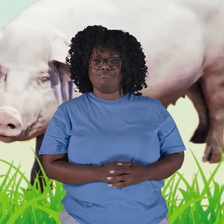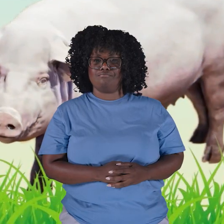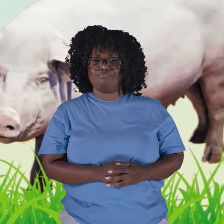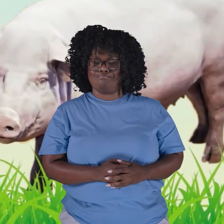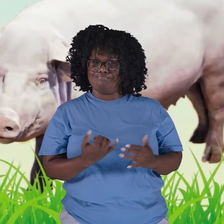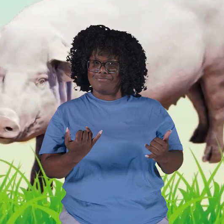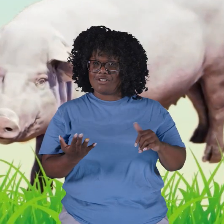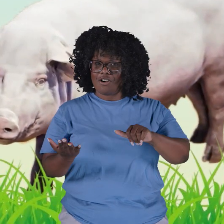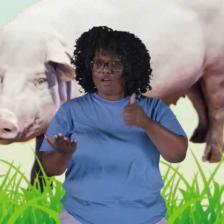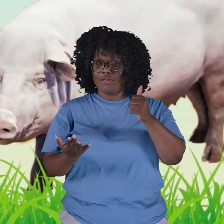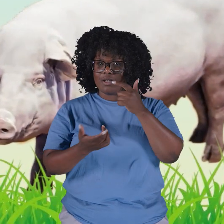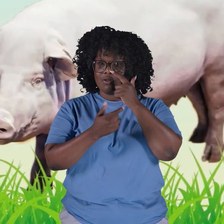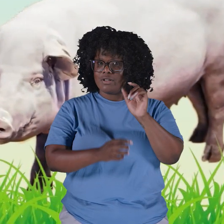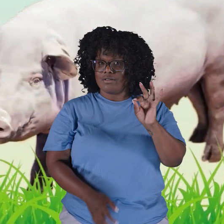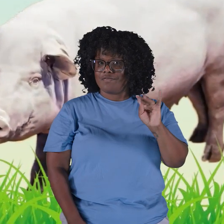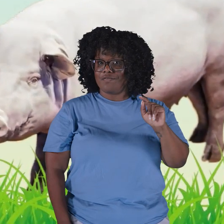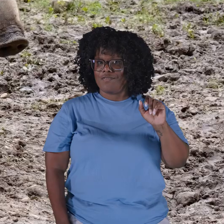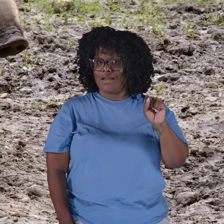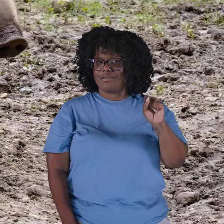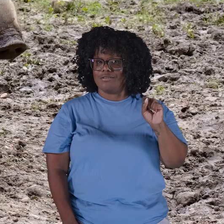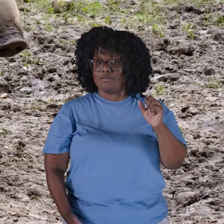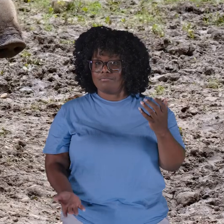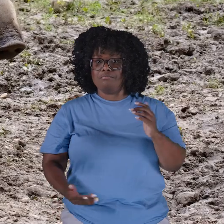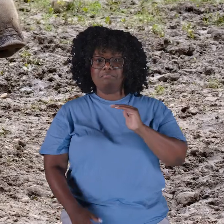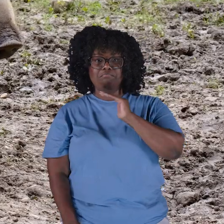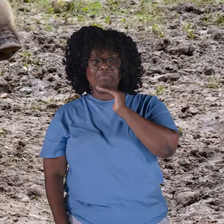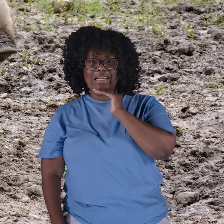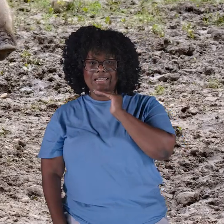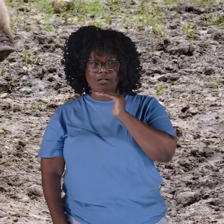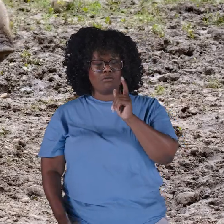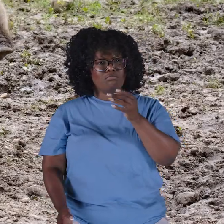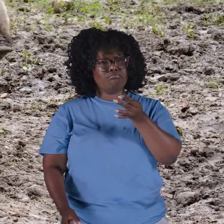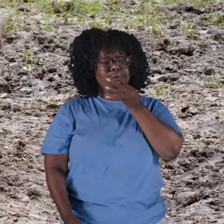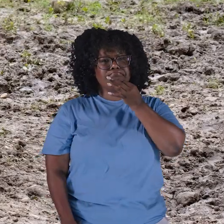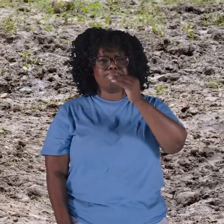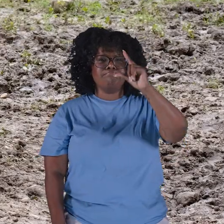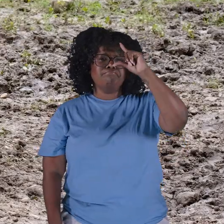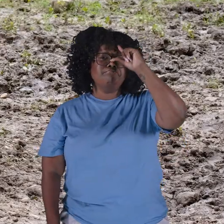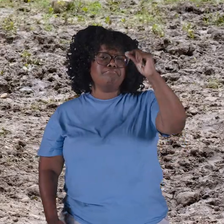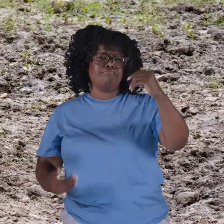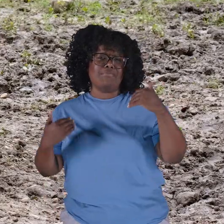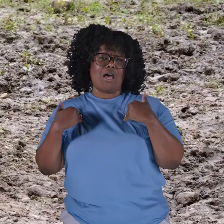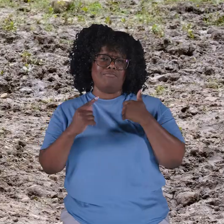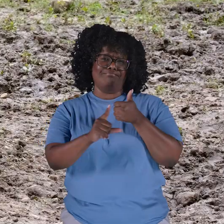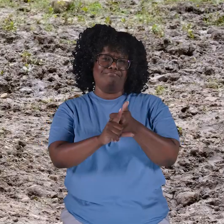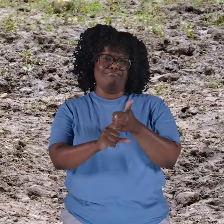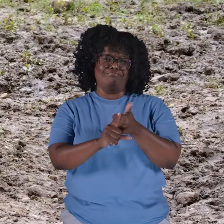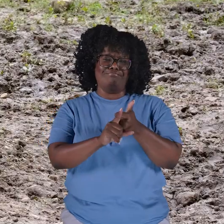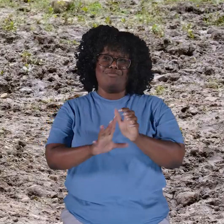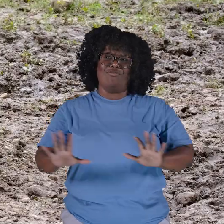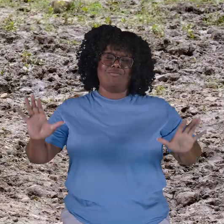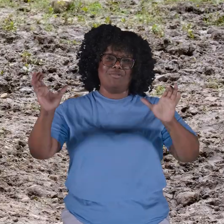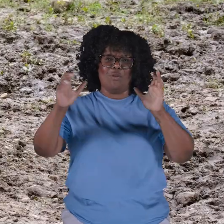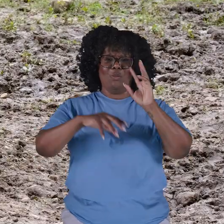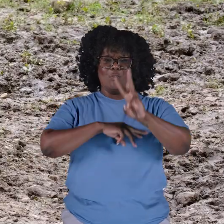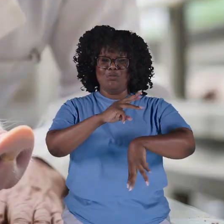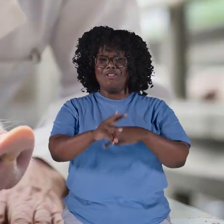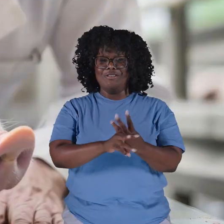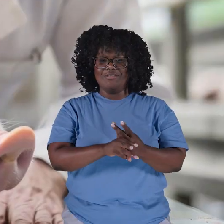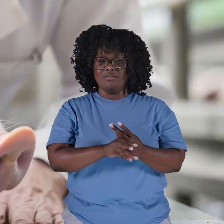Other interesting facts. The pig is among the most intelligent animals in the world.